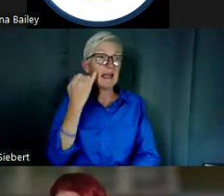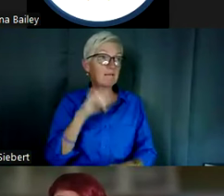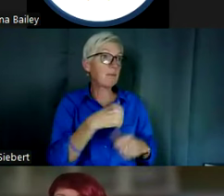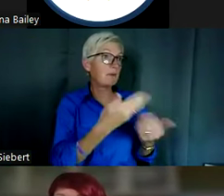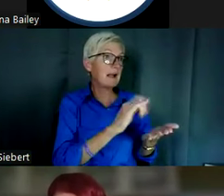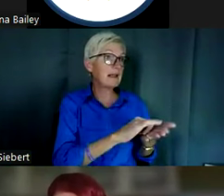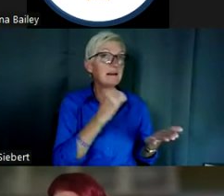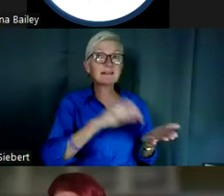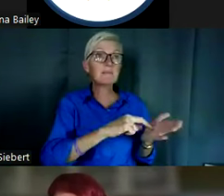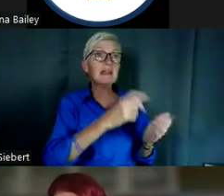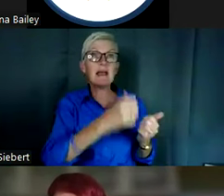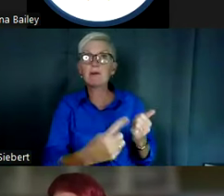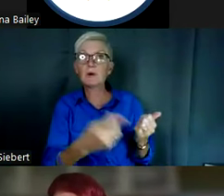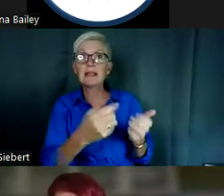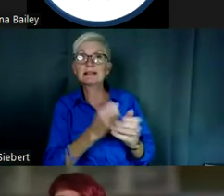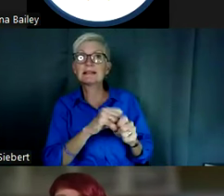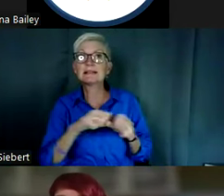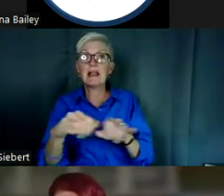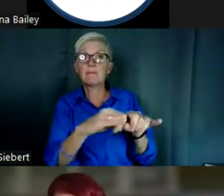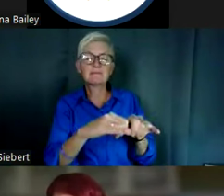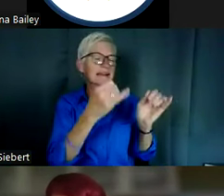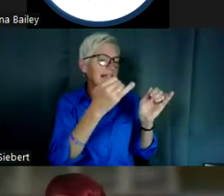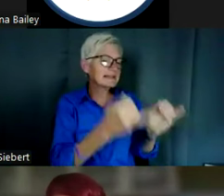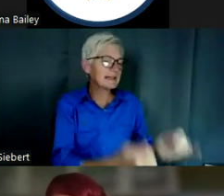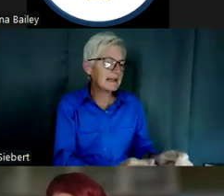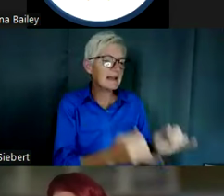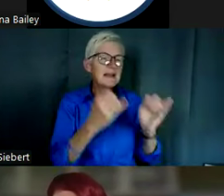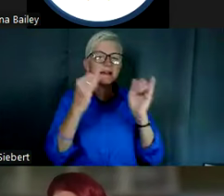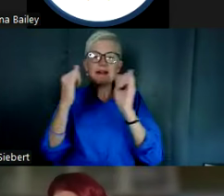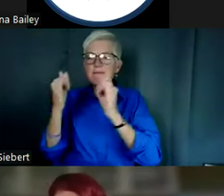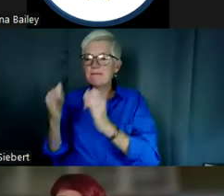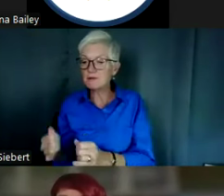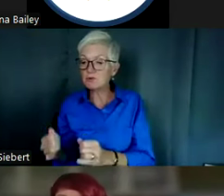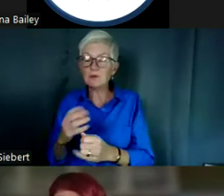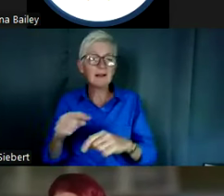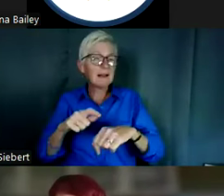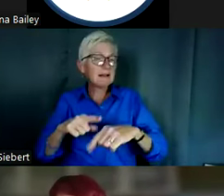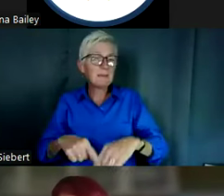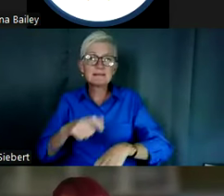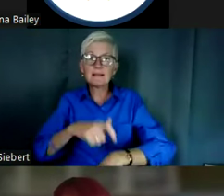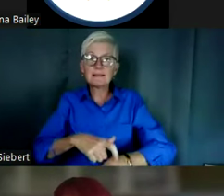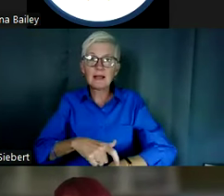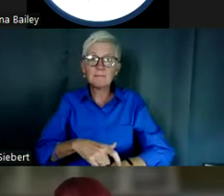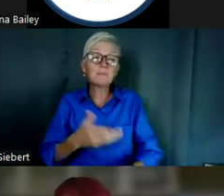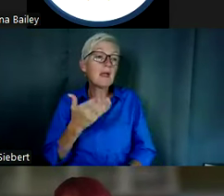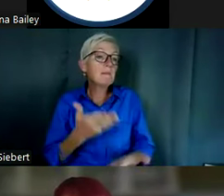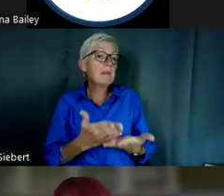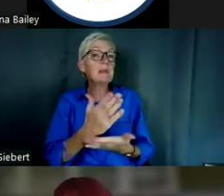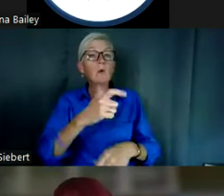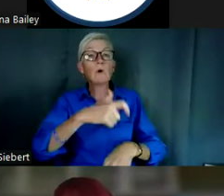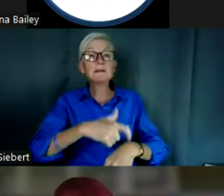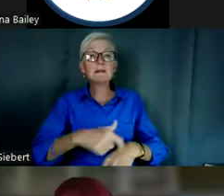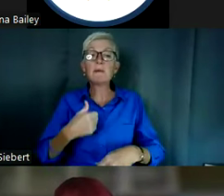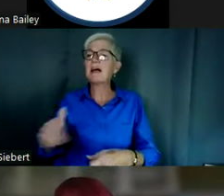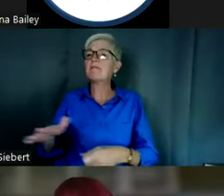another. Each case should be looked at case by case, and it's the point in time. Let's say at one point in time, I'm fully staffed